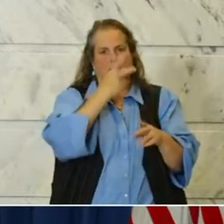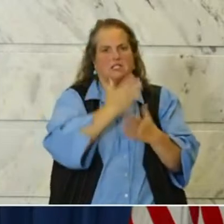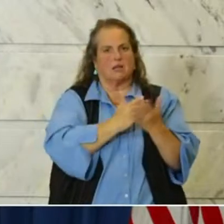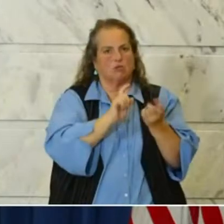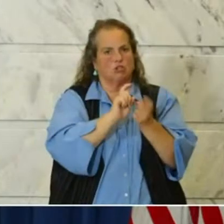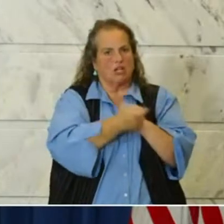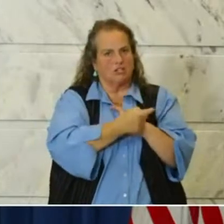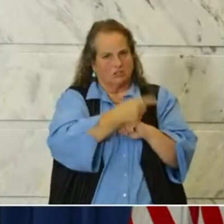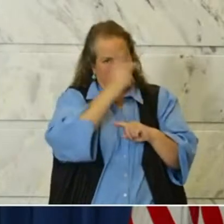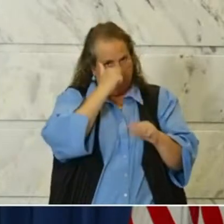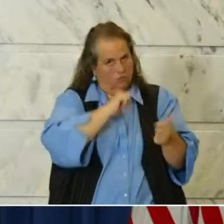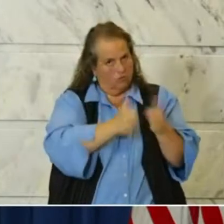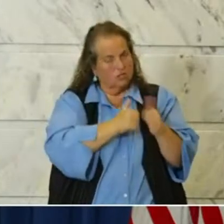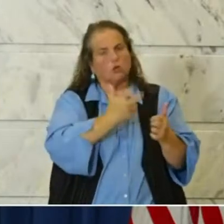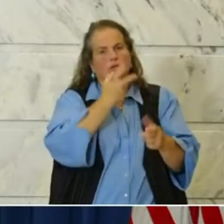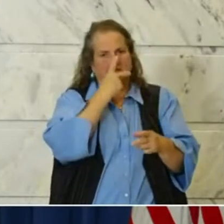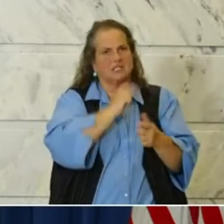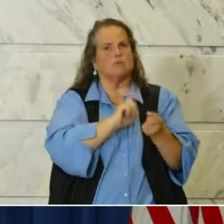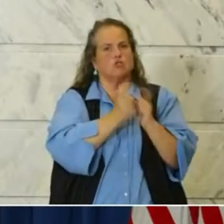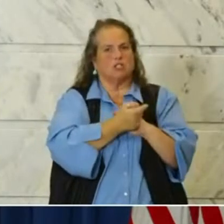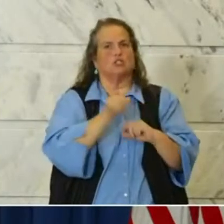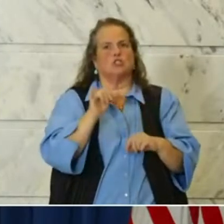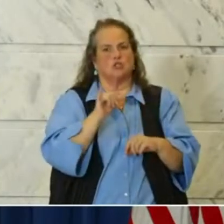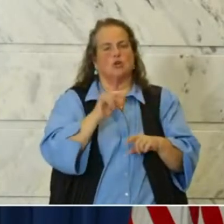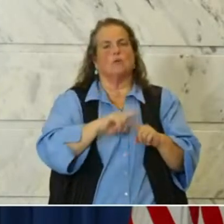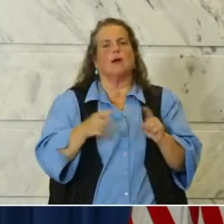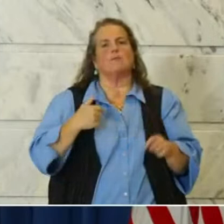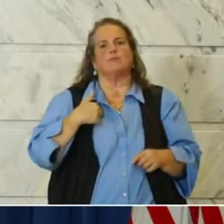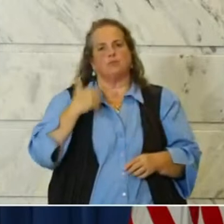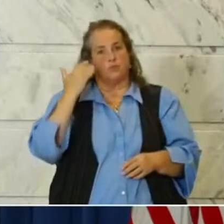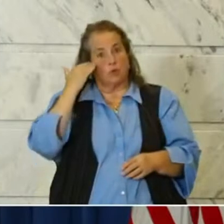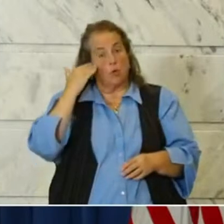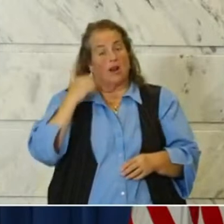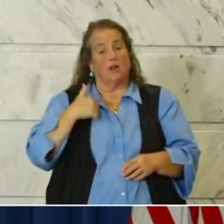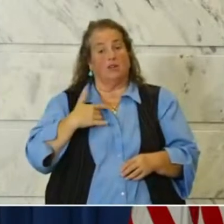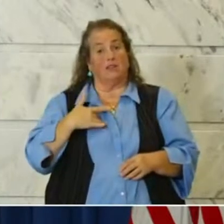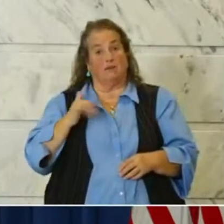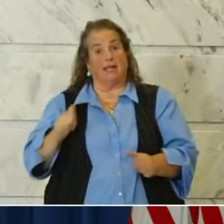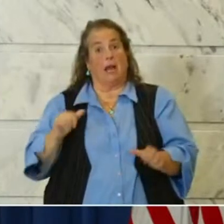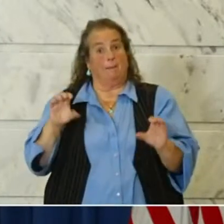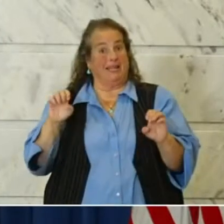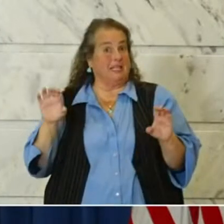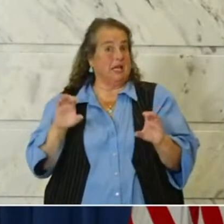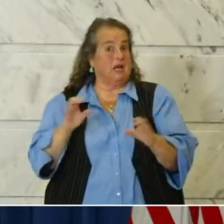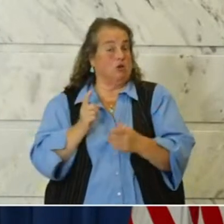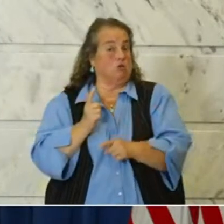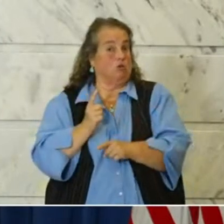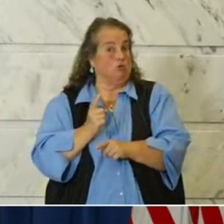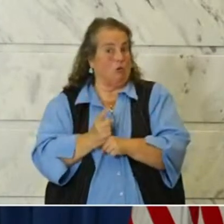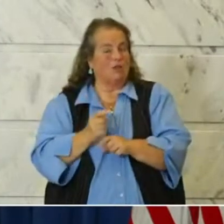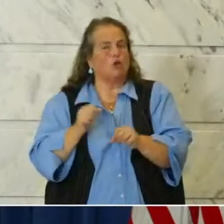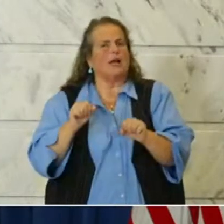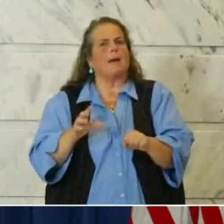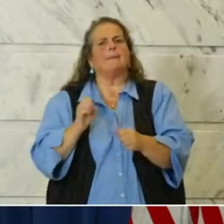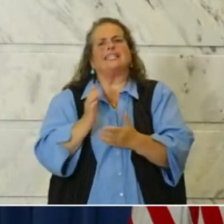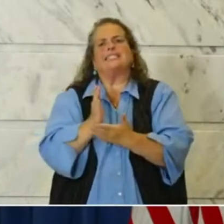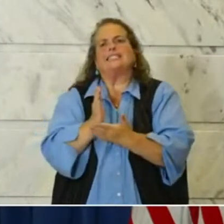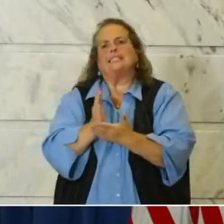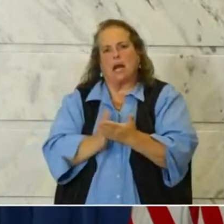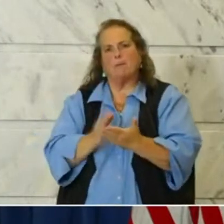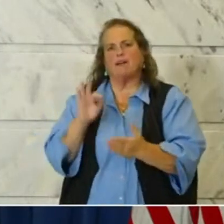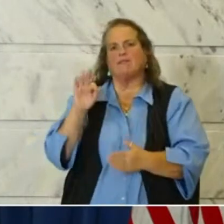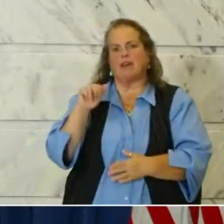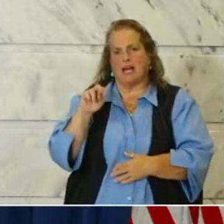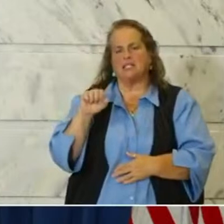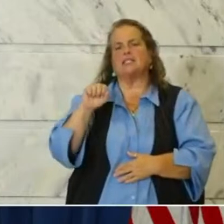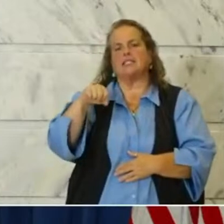now. But do I believe that if done right, there can be some fans, then yes,